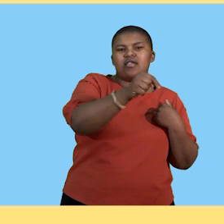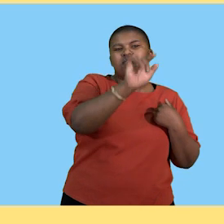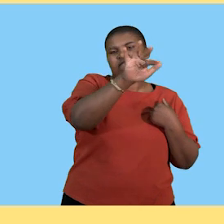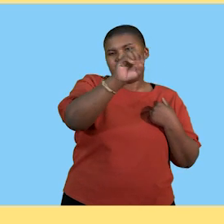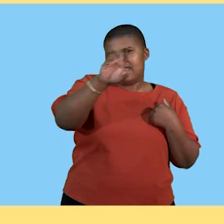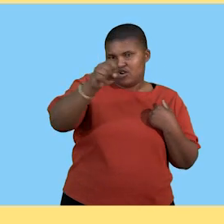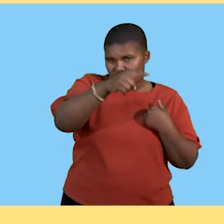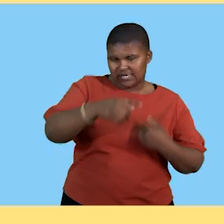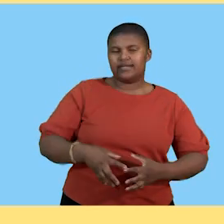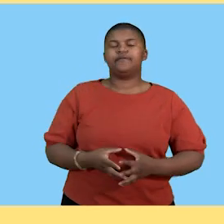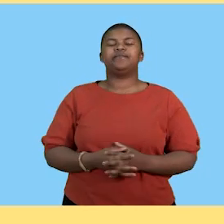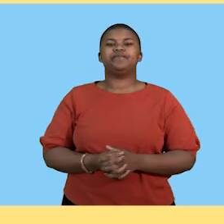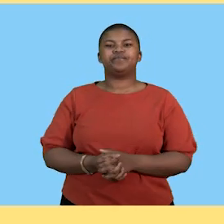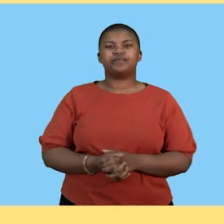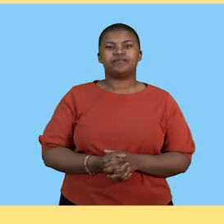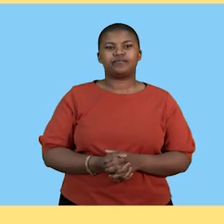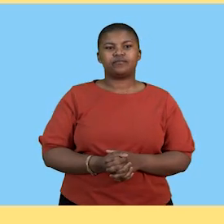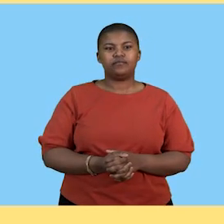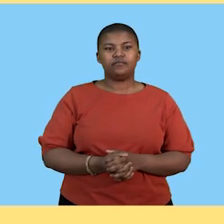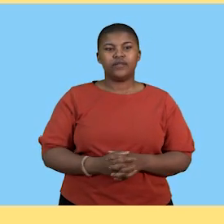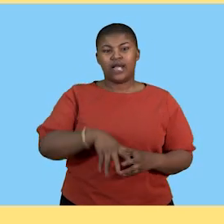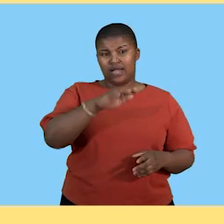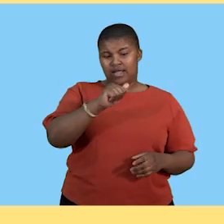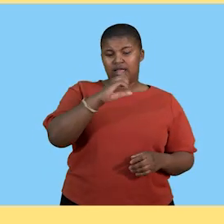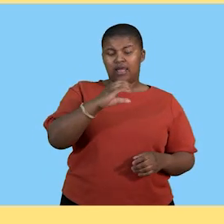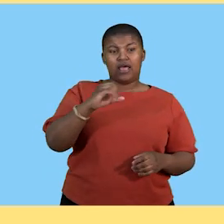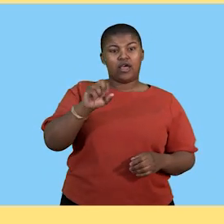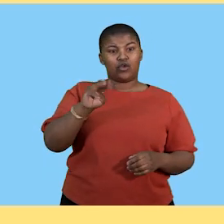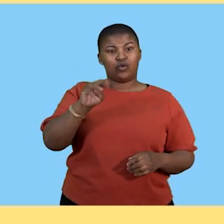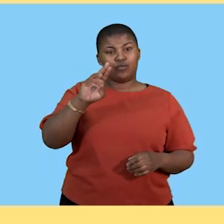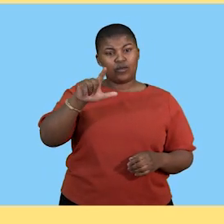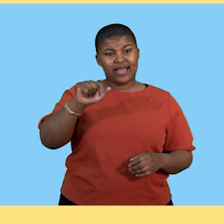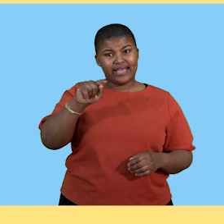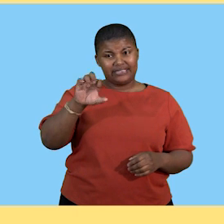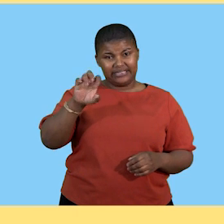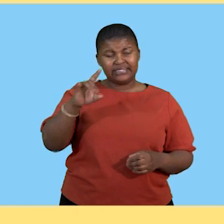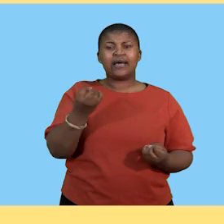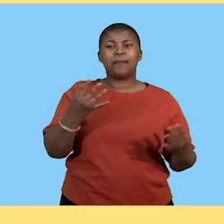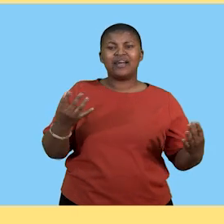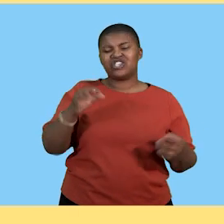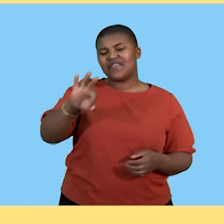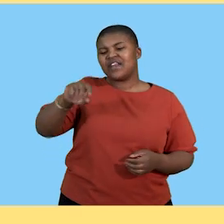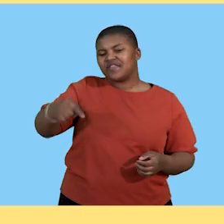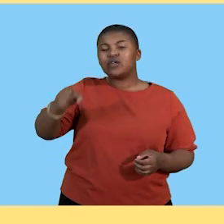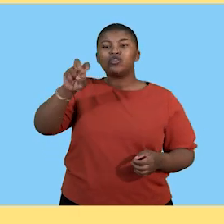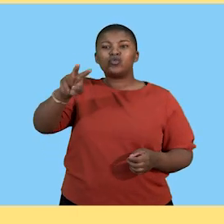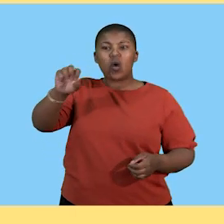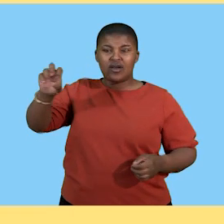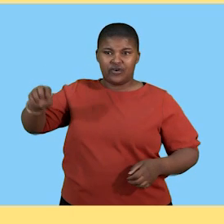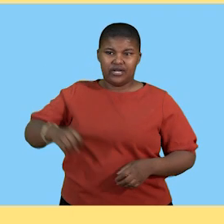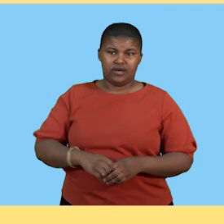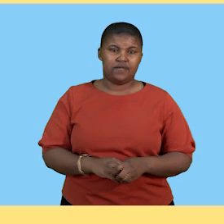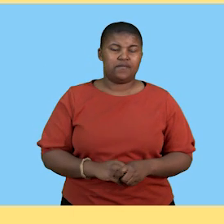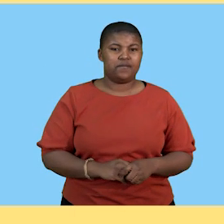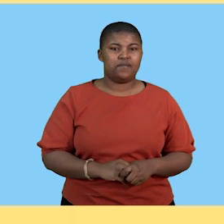49,500. There is the cost at the beginning. My accumulated depreciation is 3,200. So I'll come here, I have my